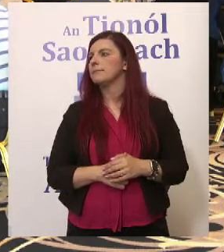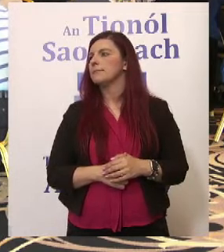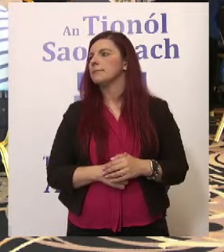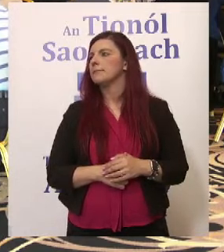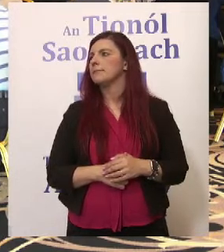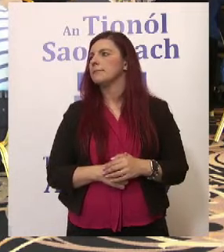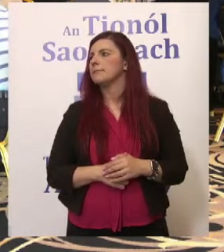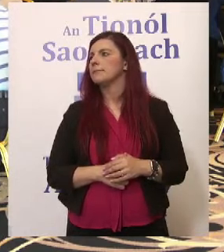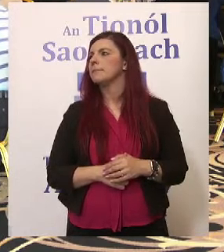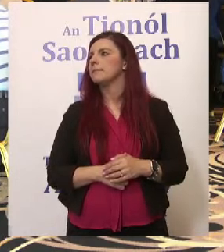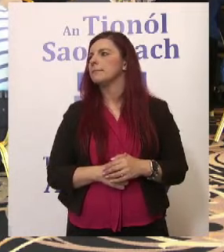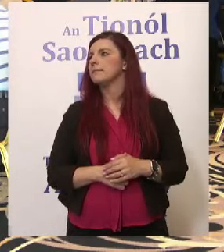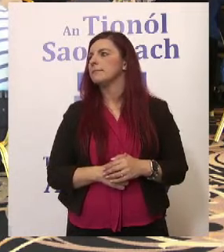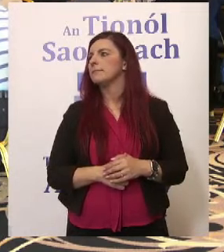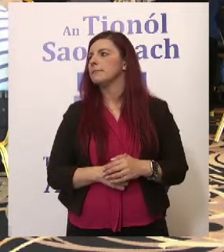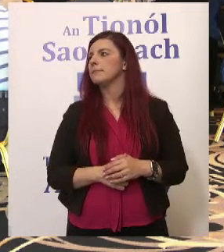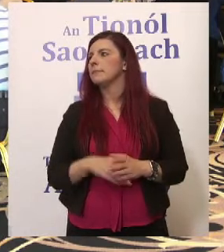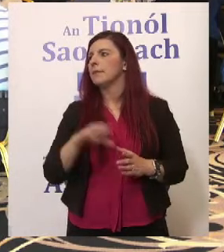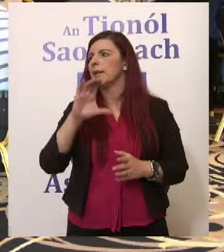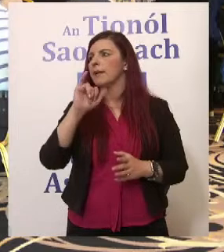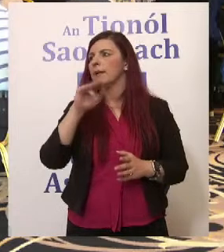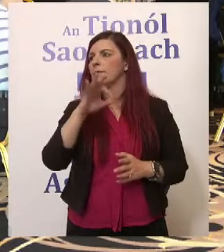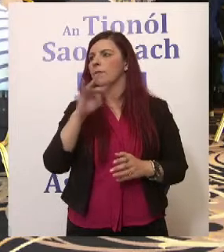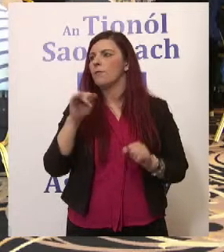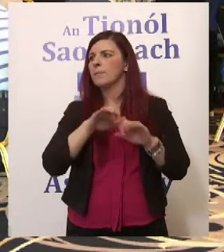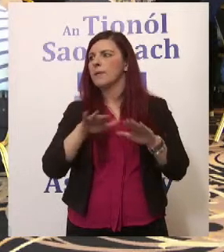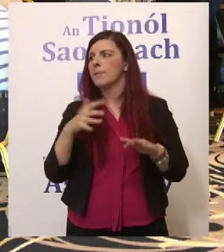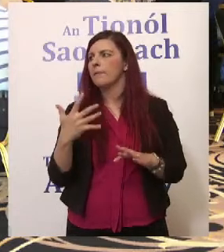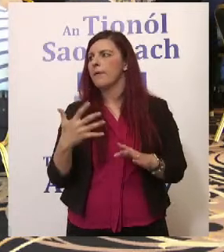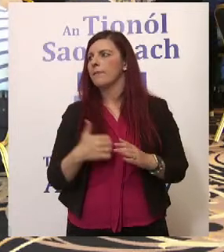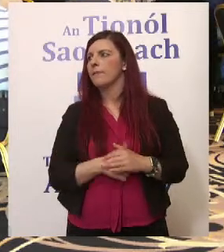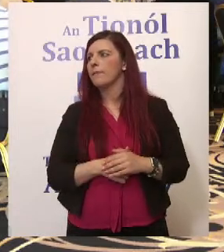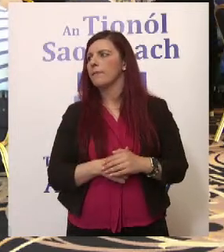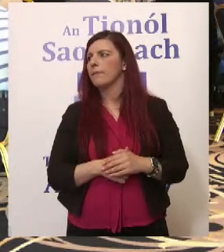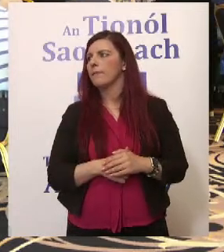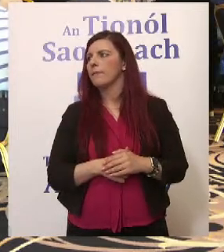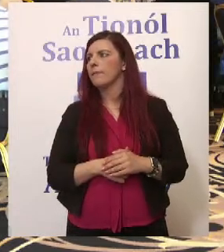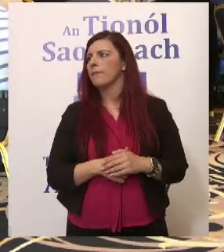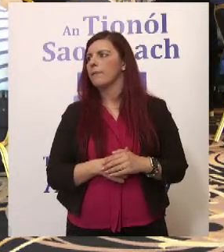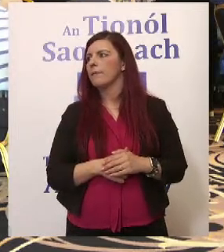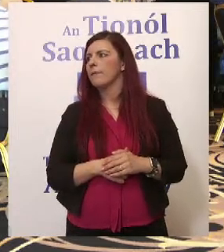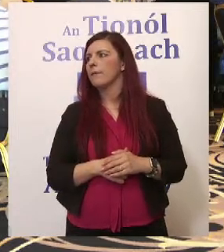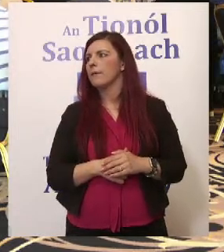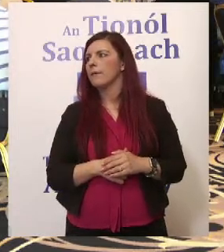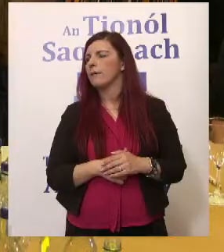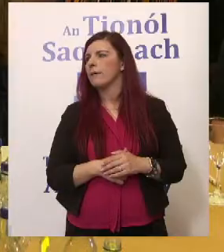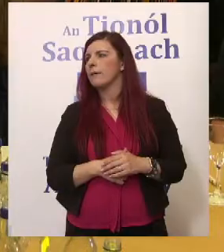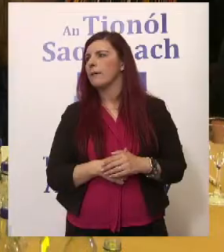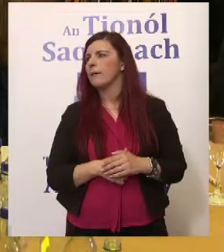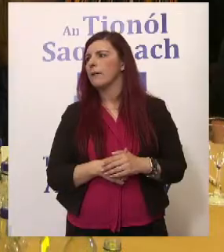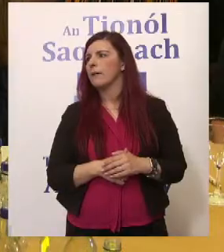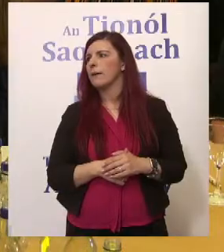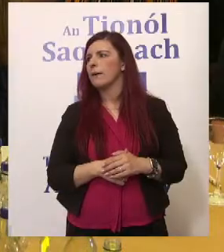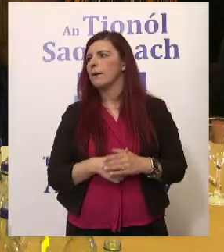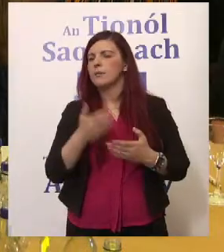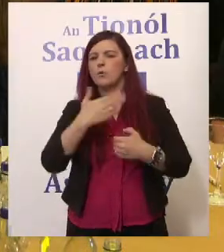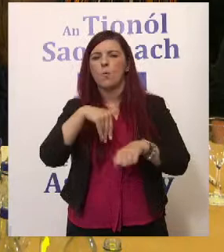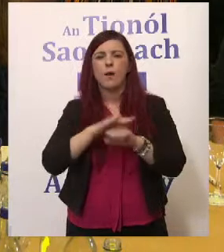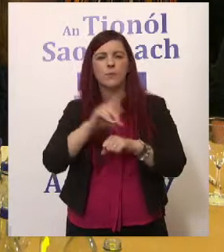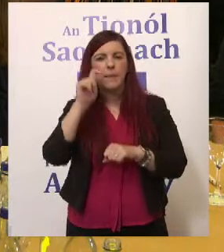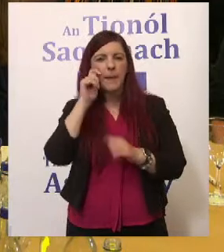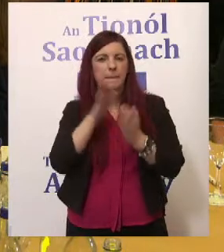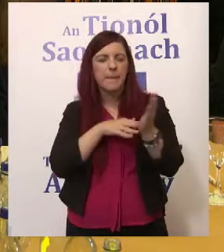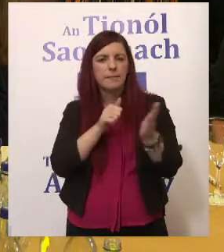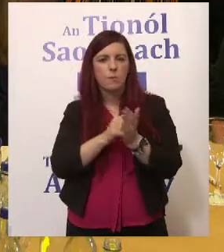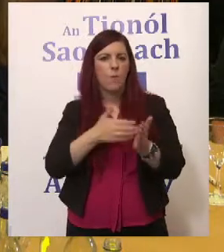Thanks. Hi, Shiva from Table 5. This has been answered in some ways, but just a little bit more. Where do you think that businesses would